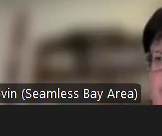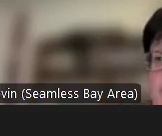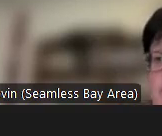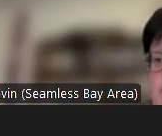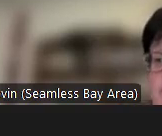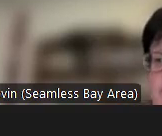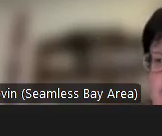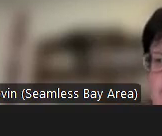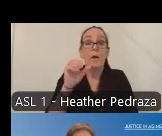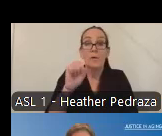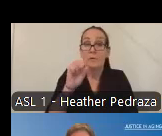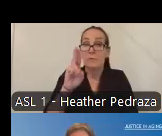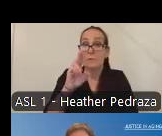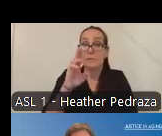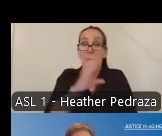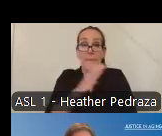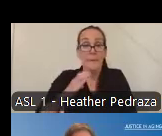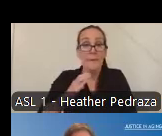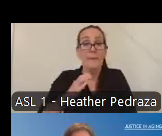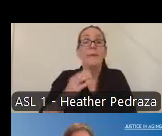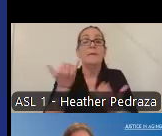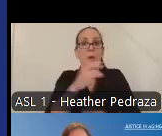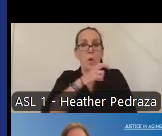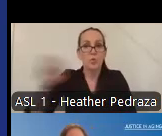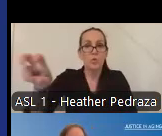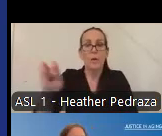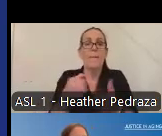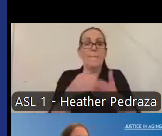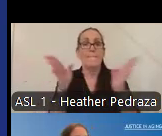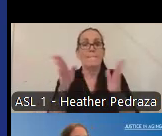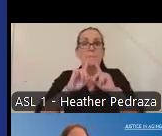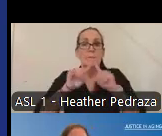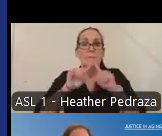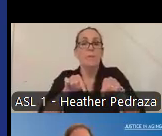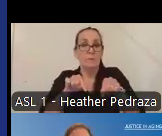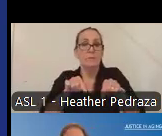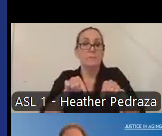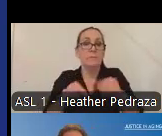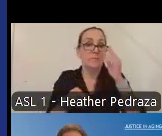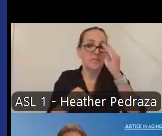slide right into public comments. So passing it on to Carol. Thank you.